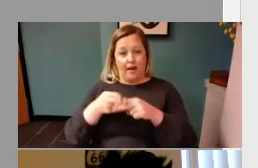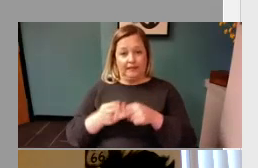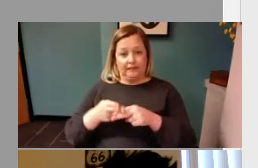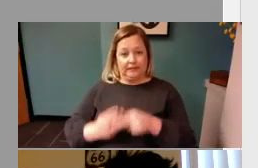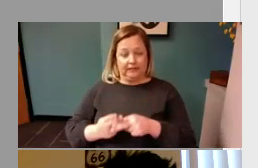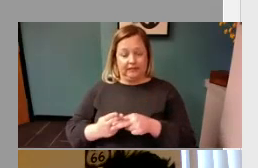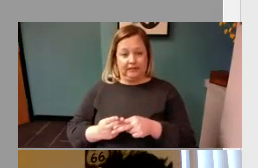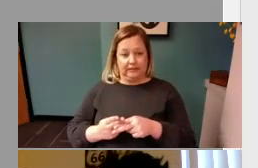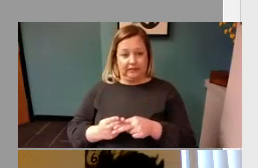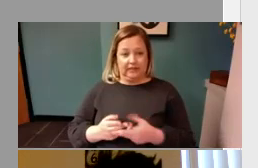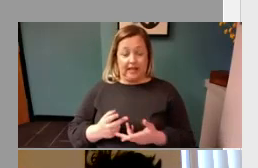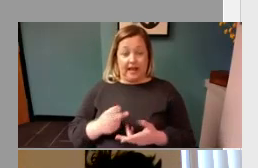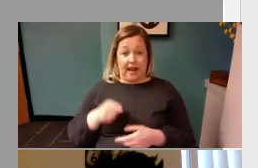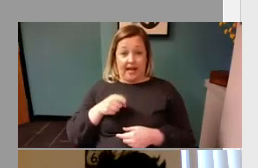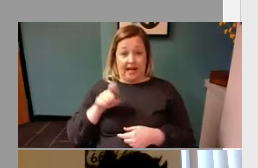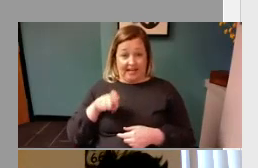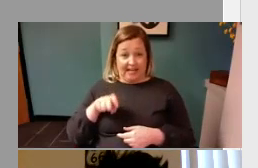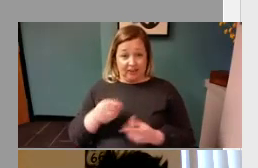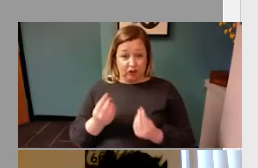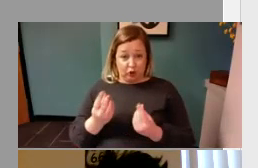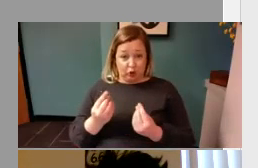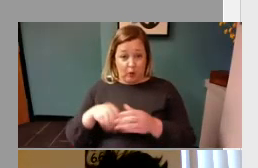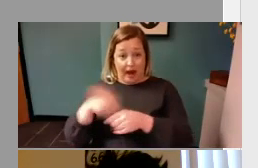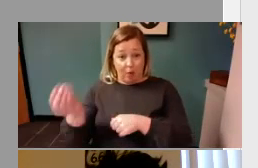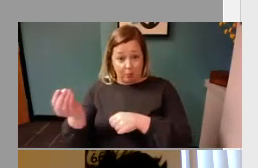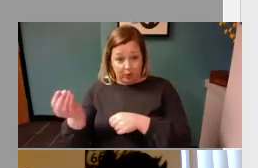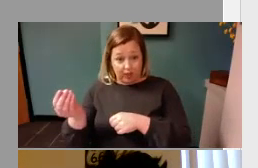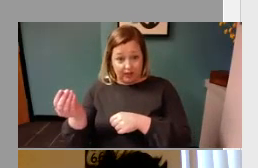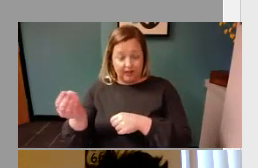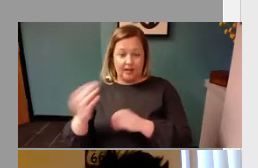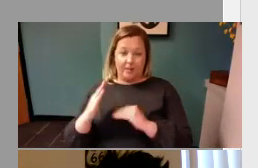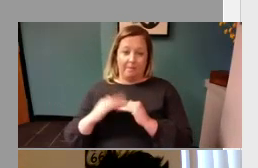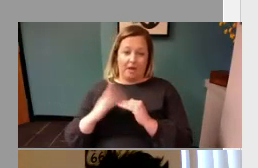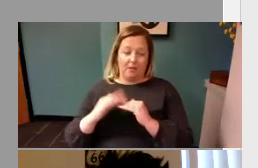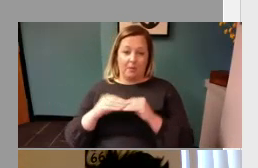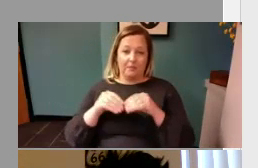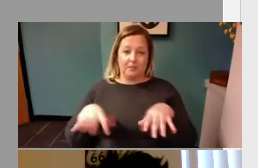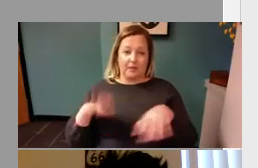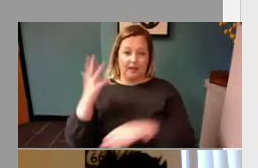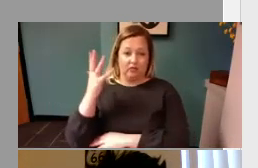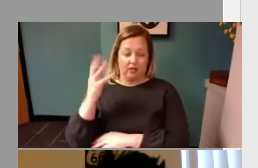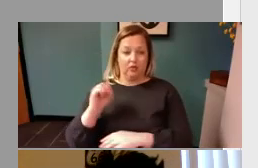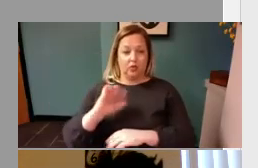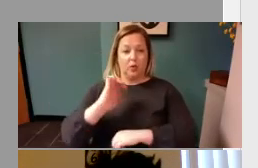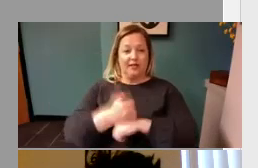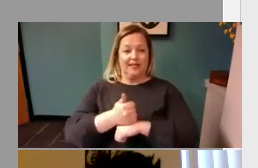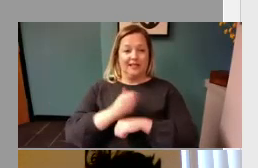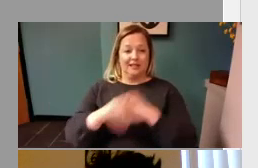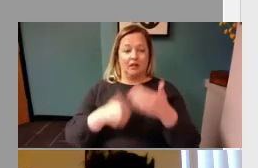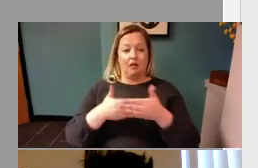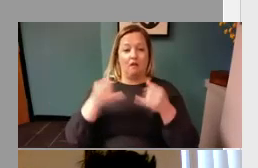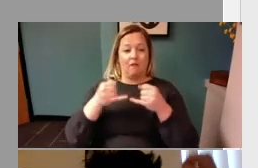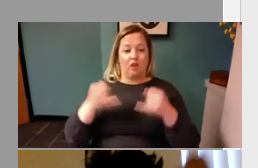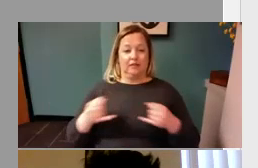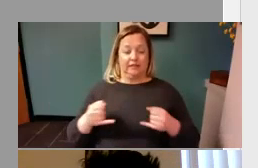that particular graph. So what it starts off doing is sets up all the cost to all vertices to 0, and then essentially picks